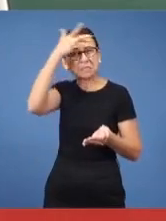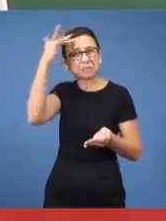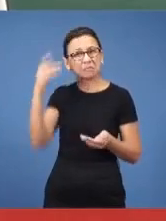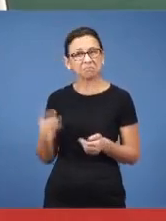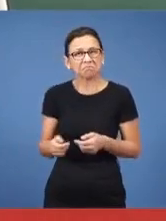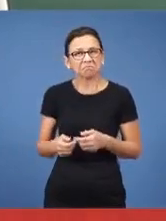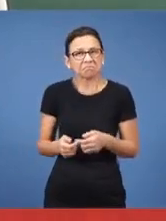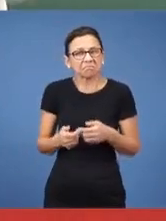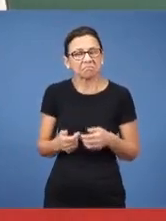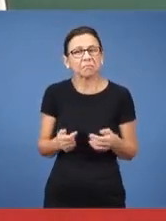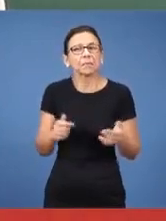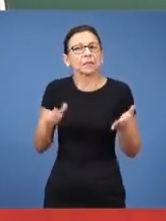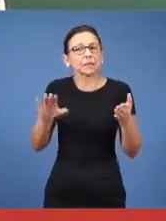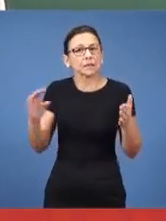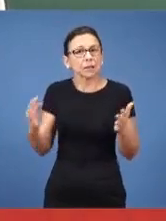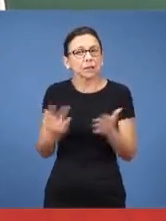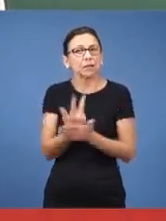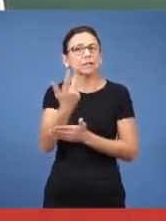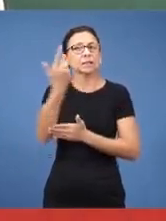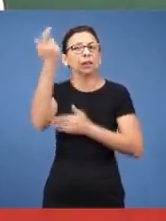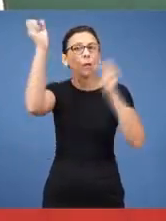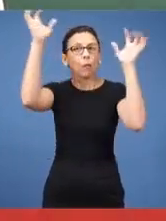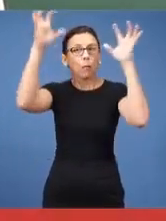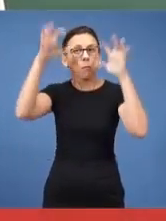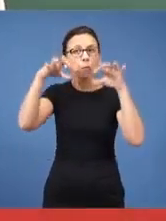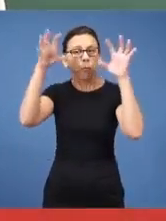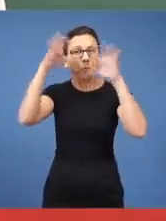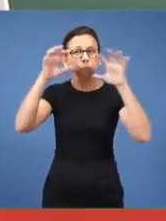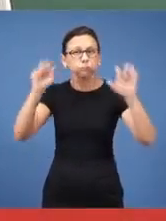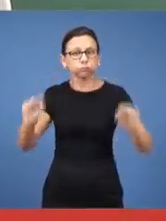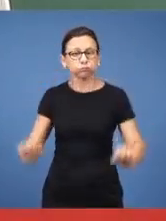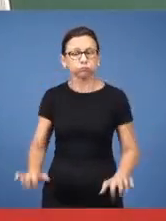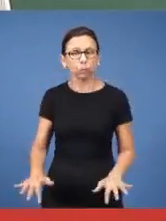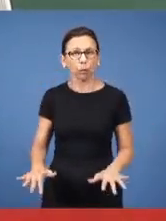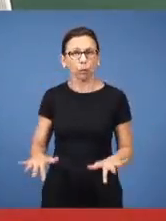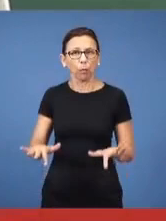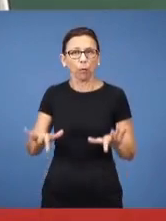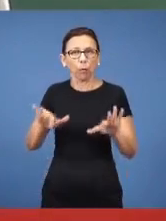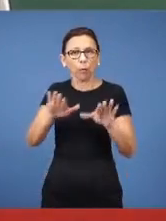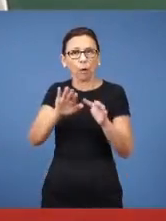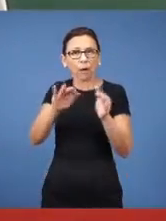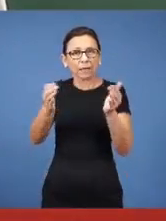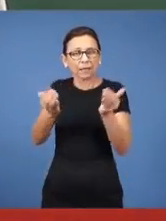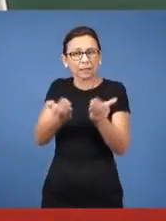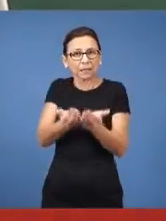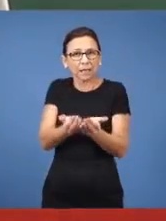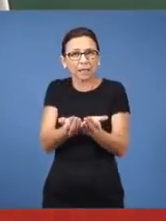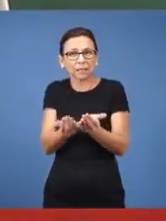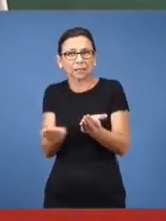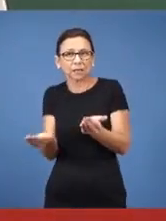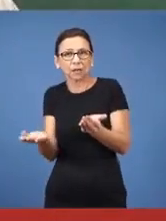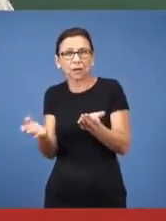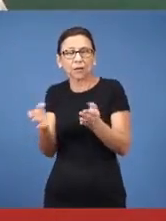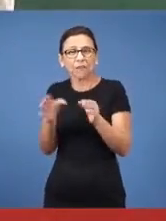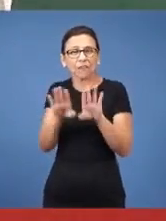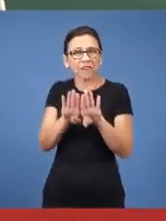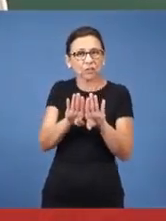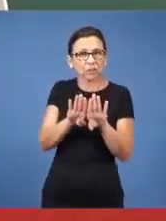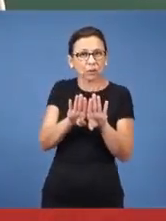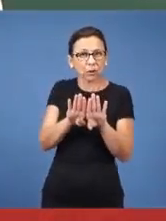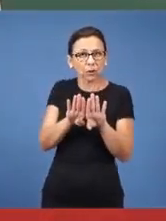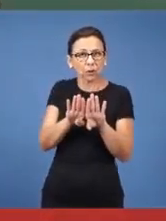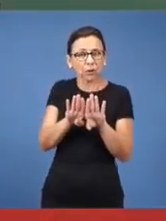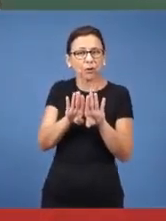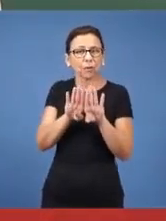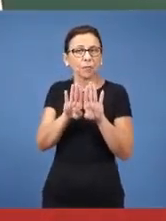The world fulfilled all its objectives. The gospel has fulfilled all its mission.